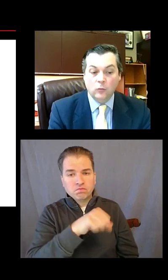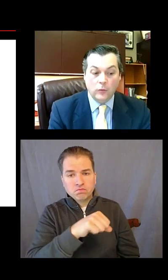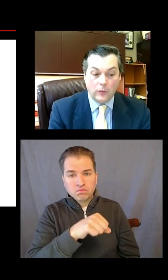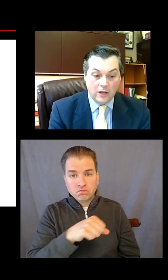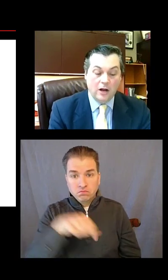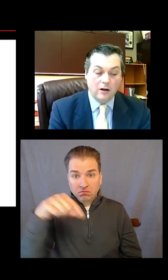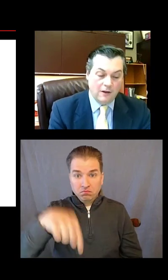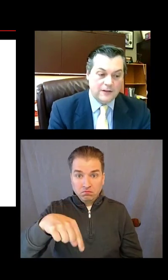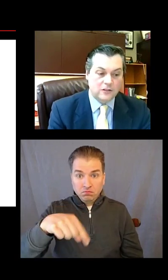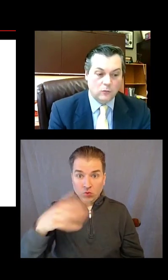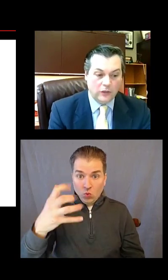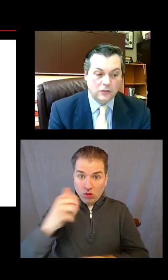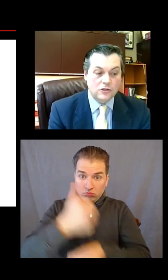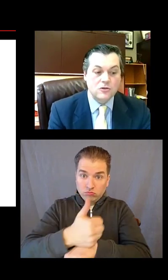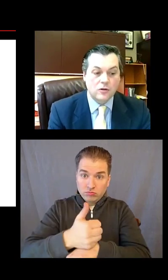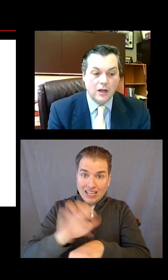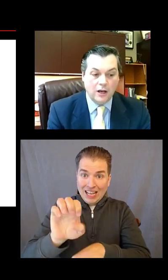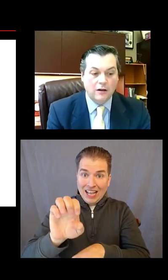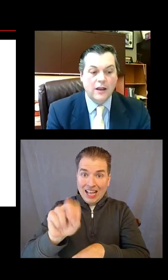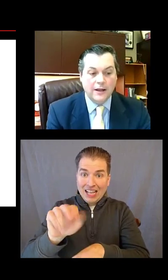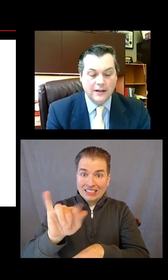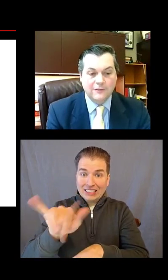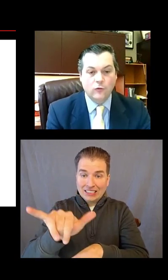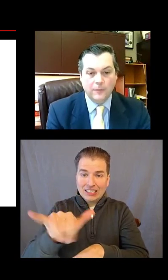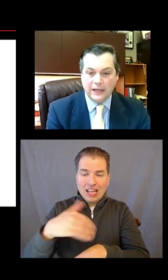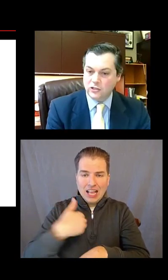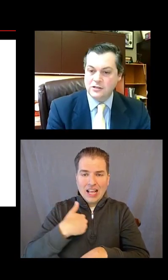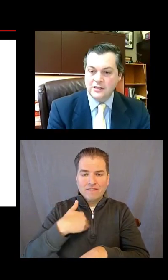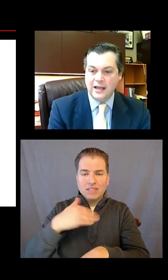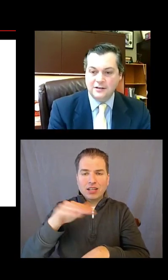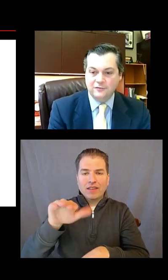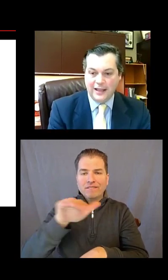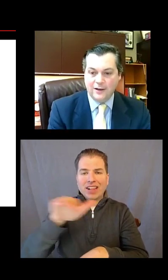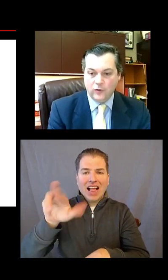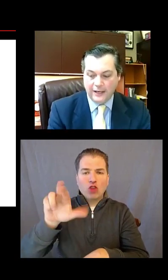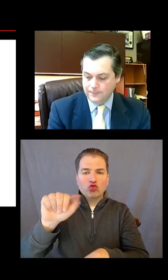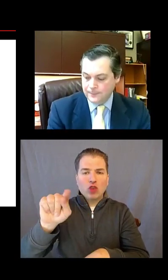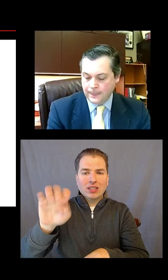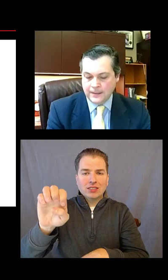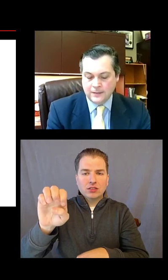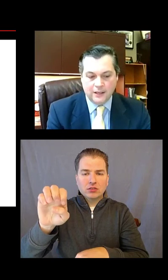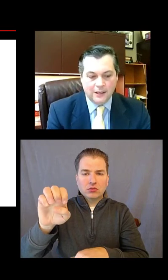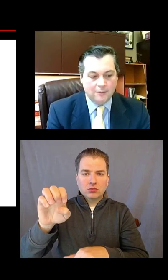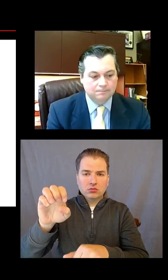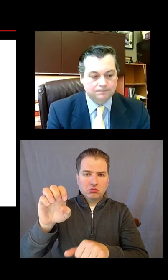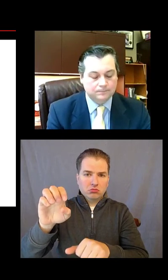Yeah, so in our office, we do our entity formations on a flat rate.